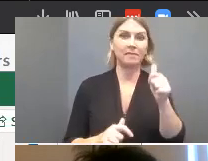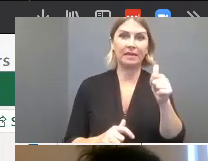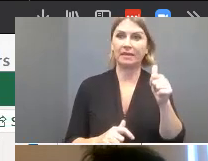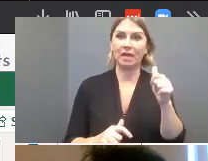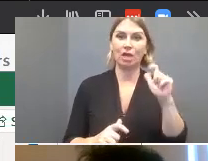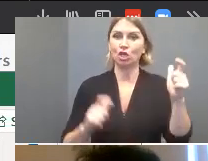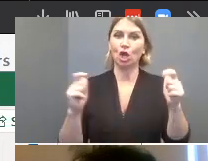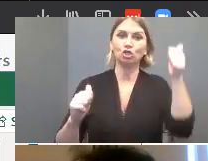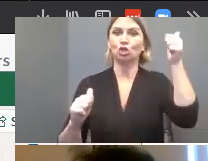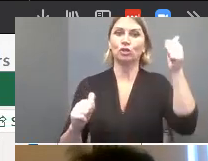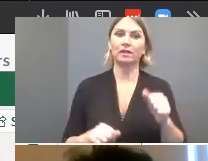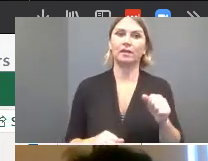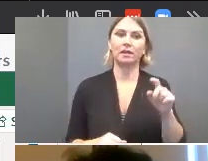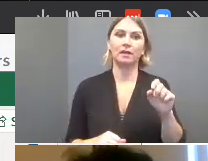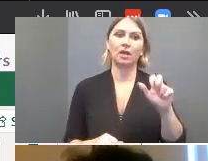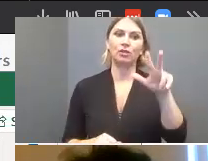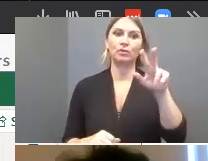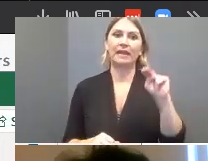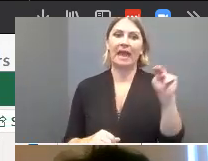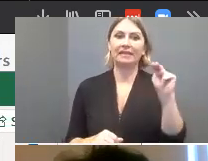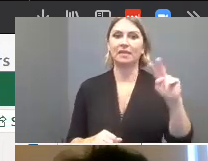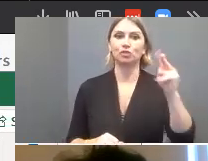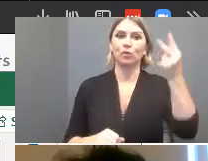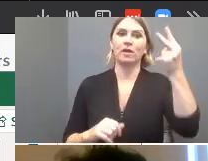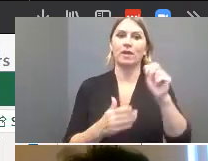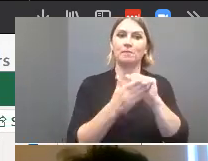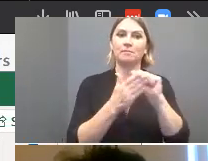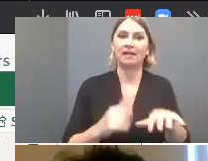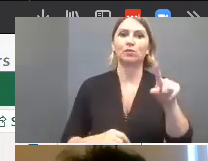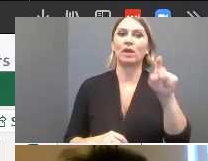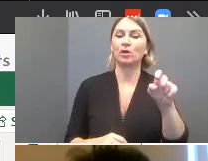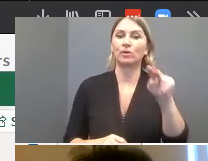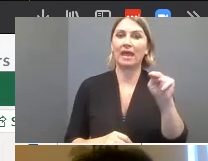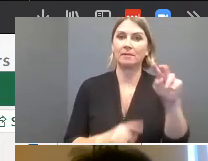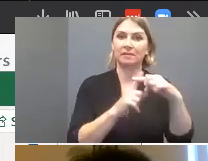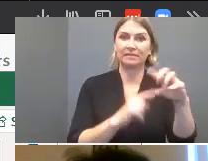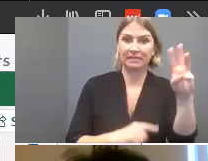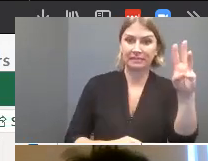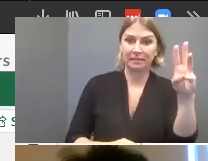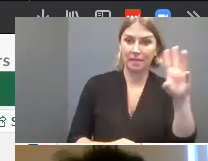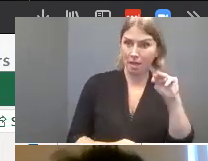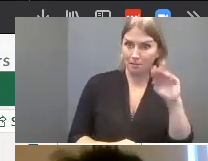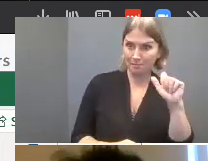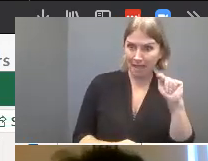3n squared minus 100n plus 6. So Indu agrees. Matt, tell me why.